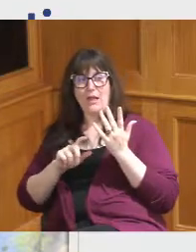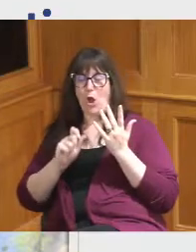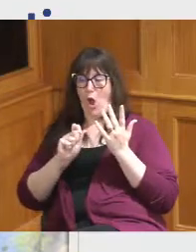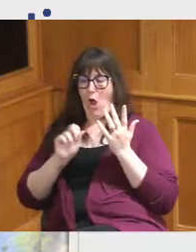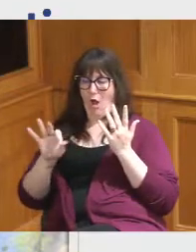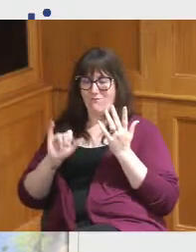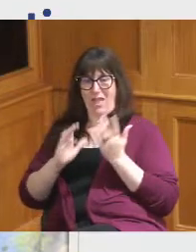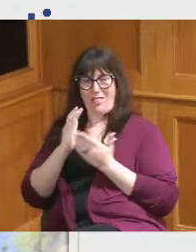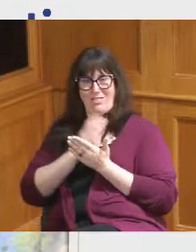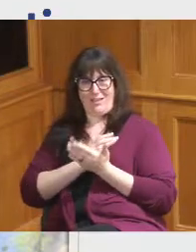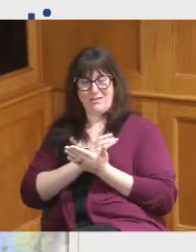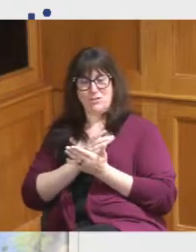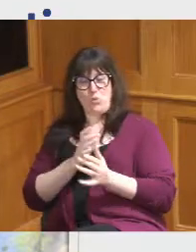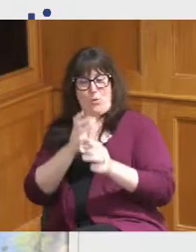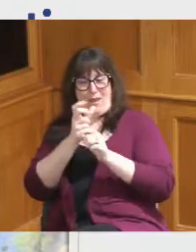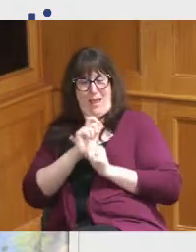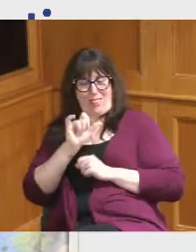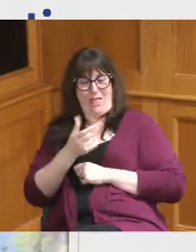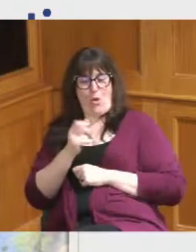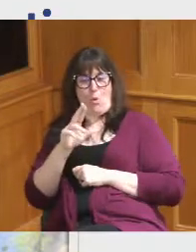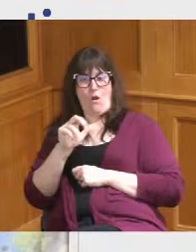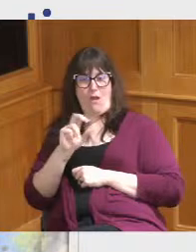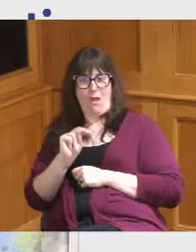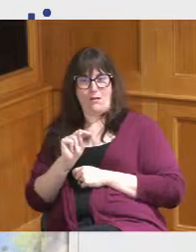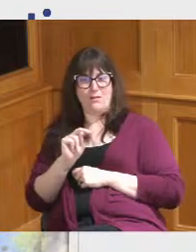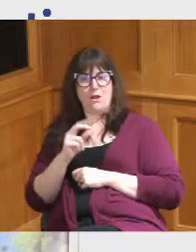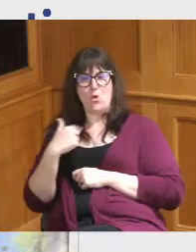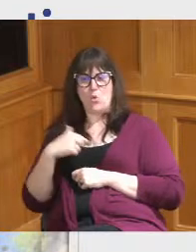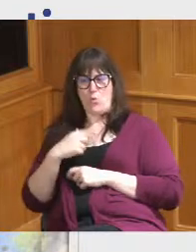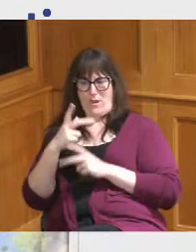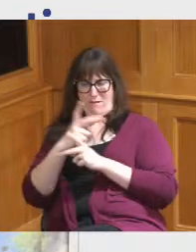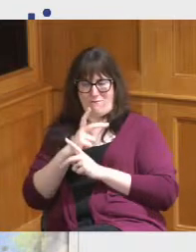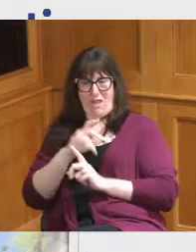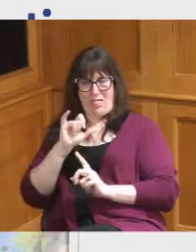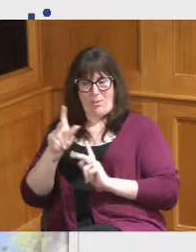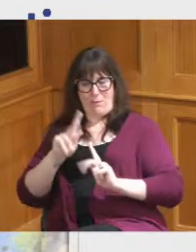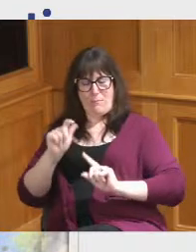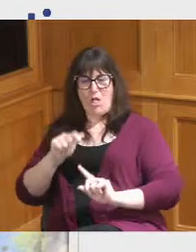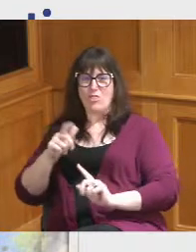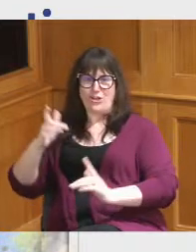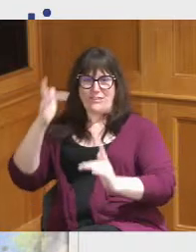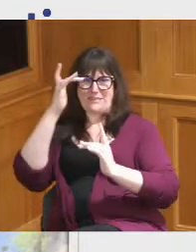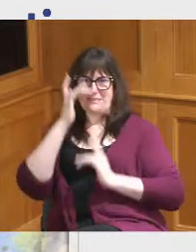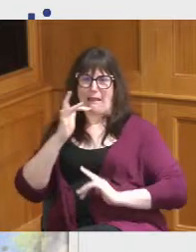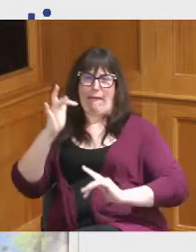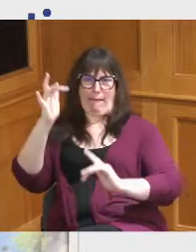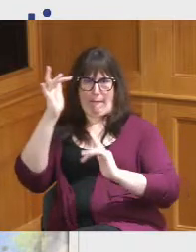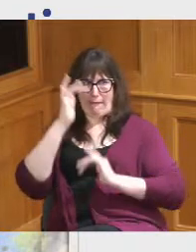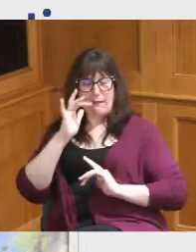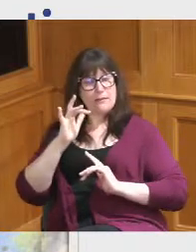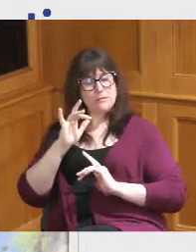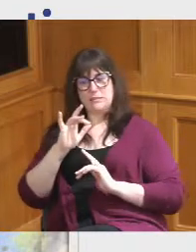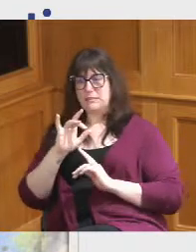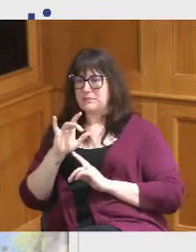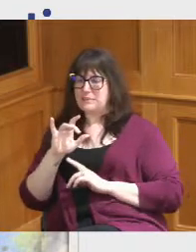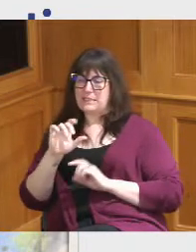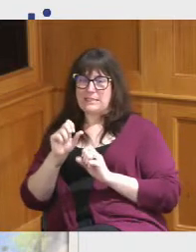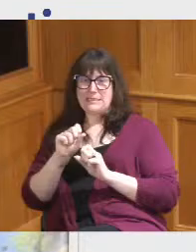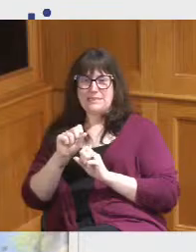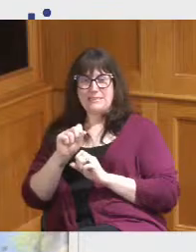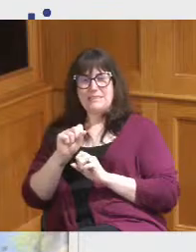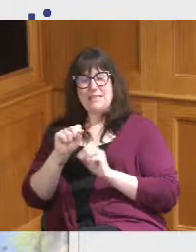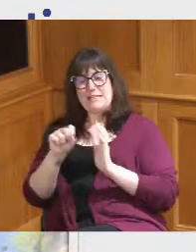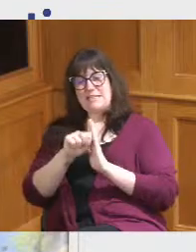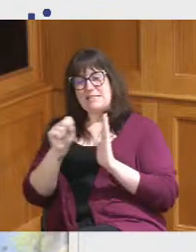list. What we find is that these people they're sick. They're in stage 5 kidney failure. They don't